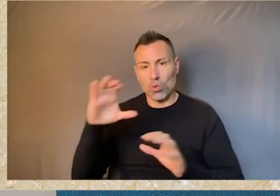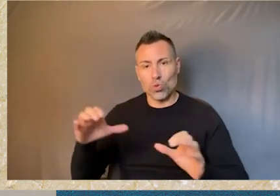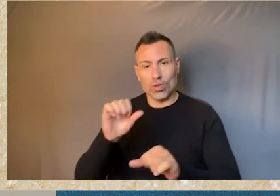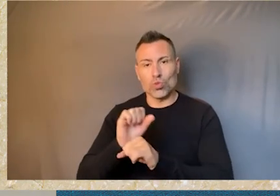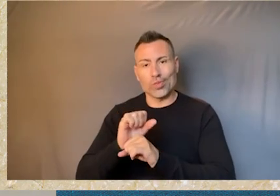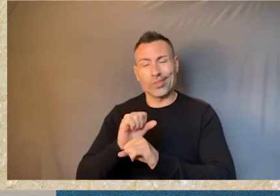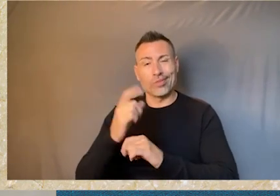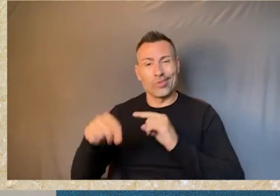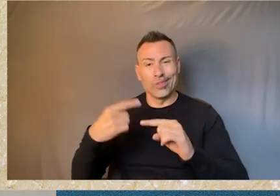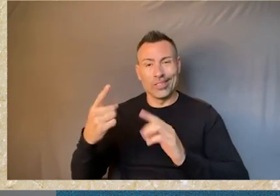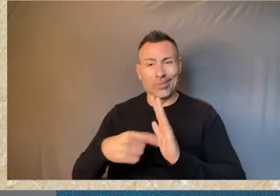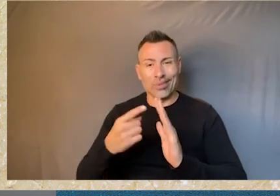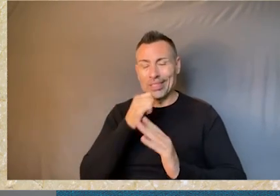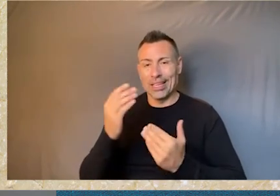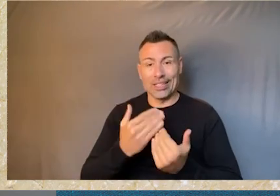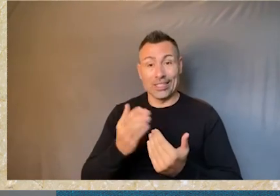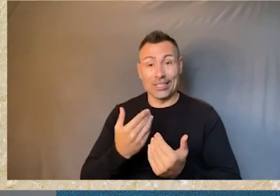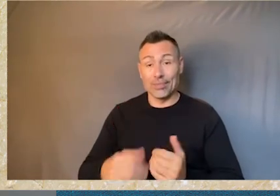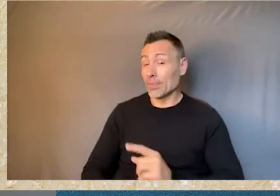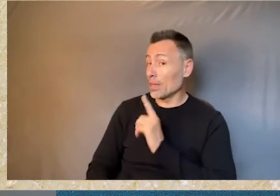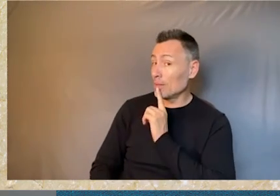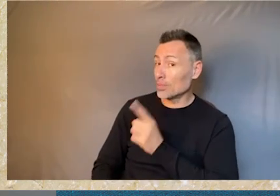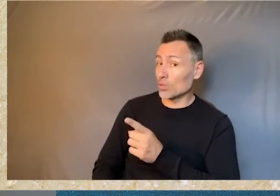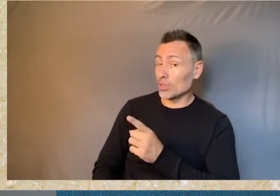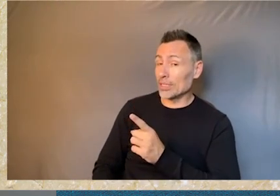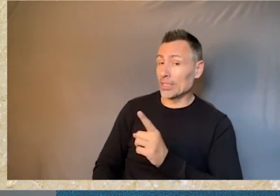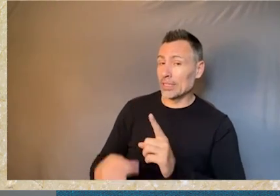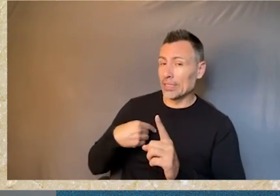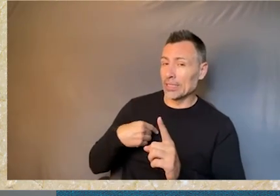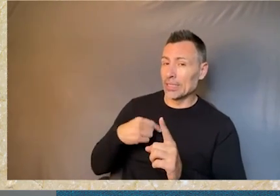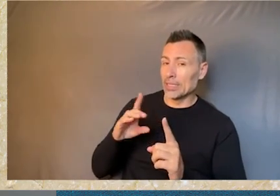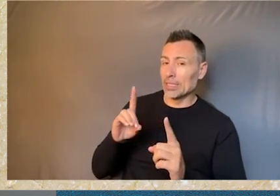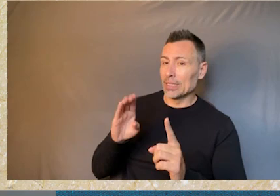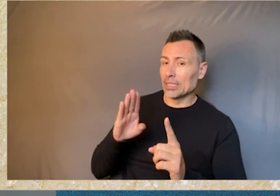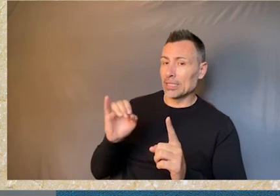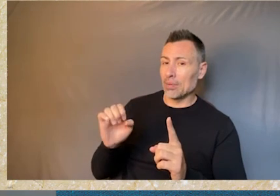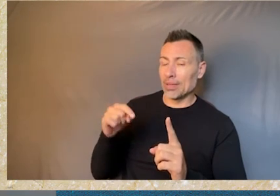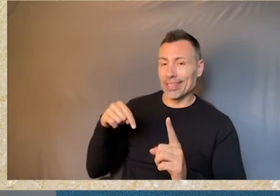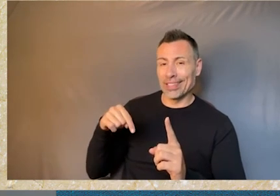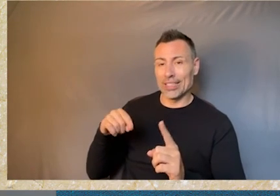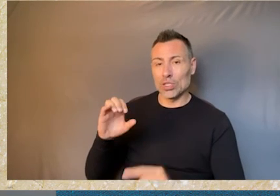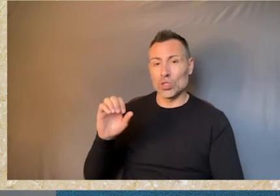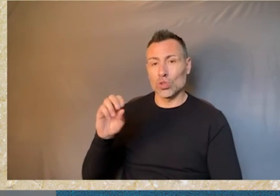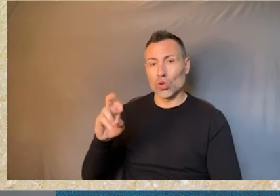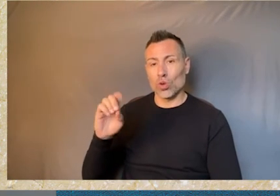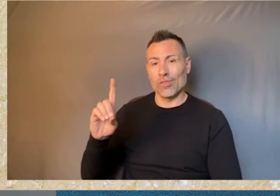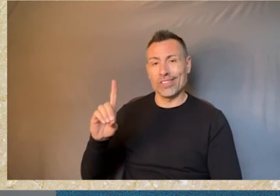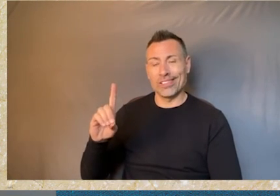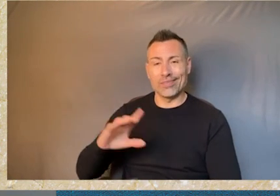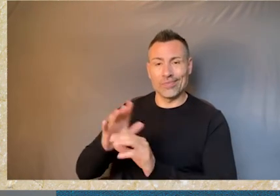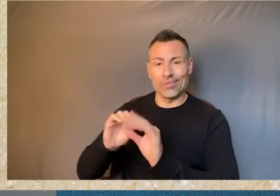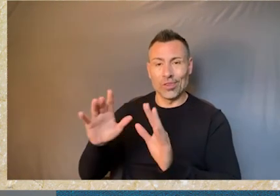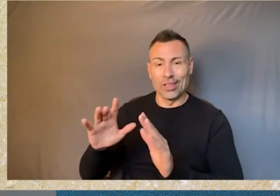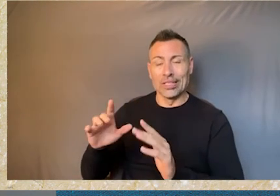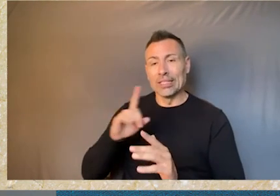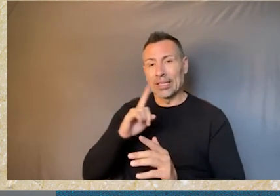easy. Absolutely, and I see this COVID as a reset to, we might not have been completely accessible, but now